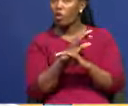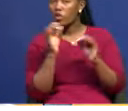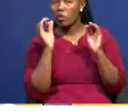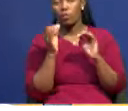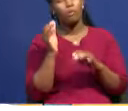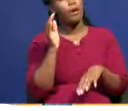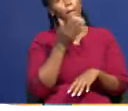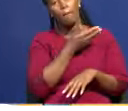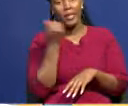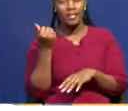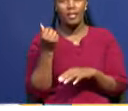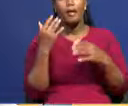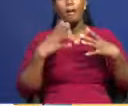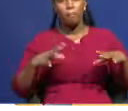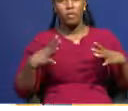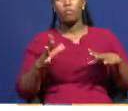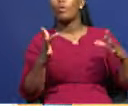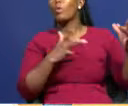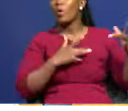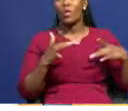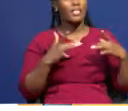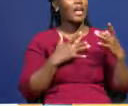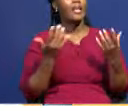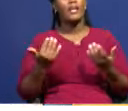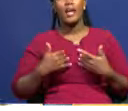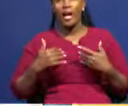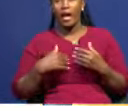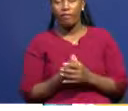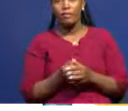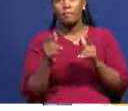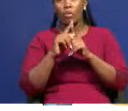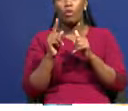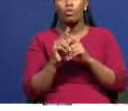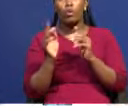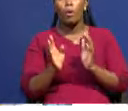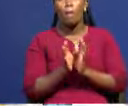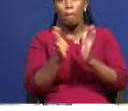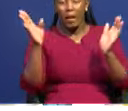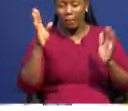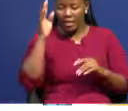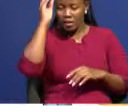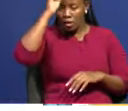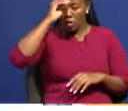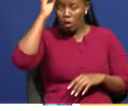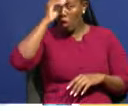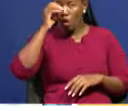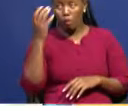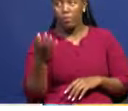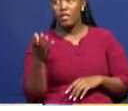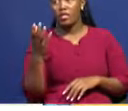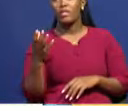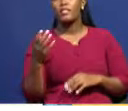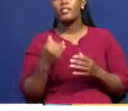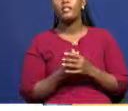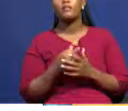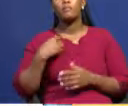that people are so much concerned. And this one, the public opinion, the opinions that are brought out of this, you know,